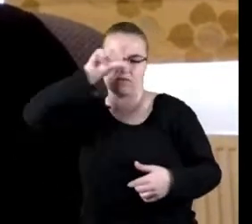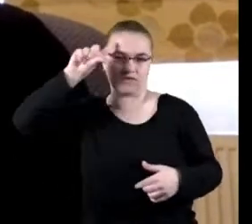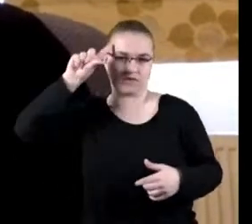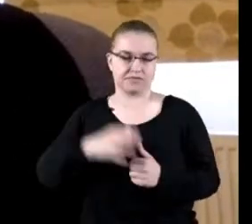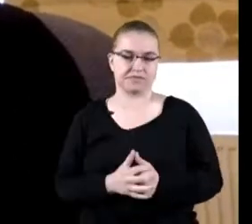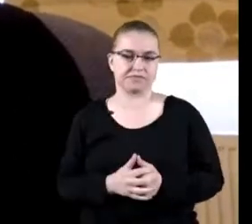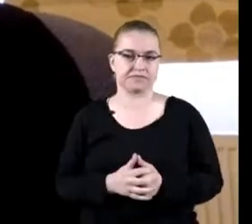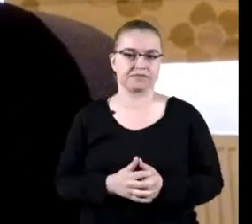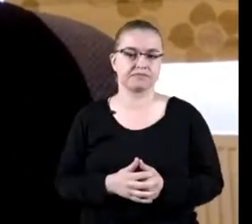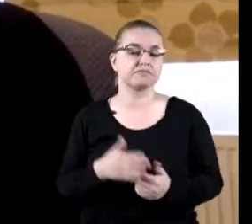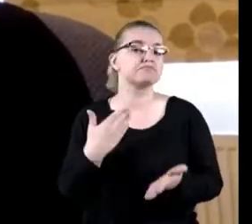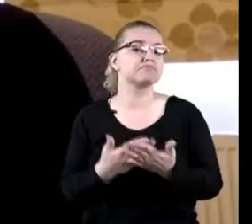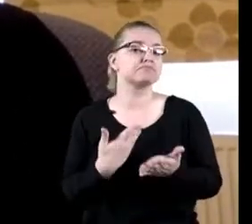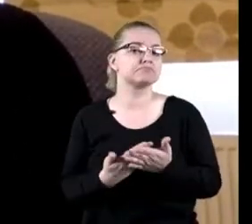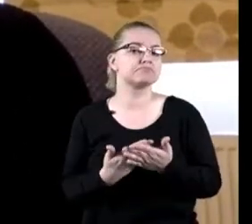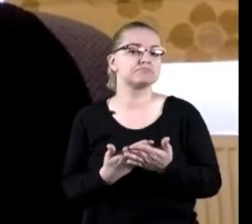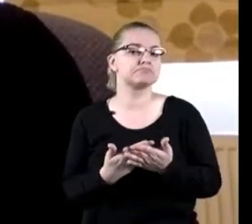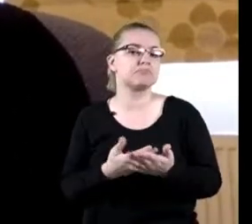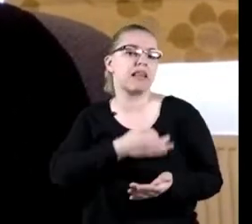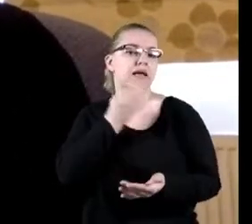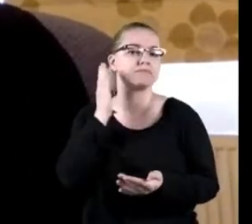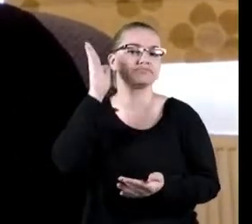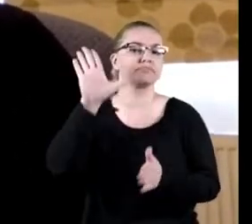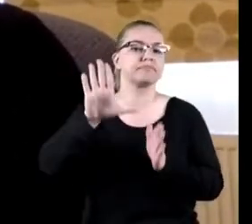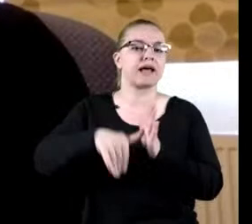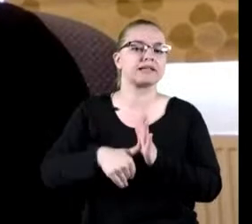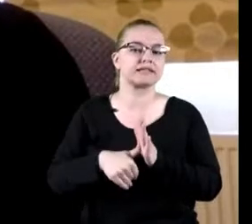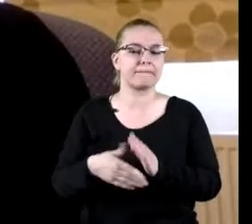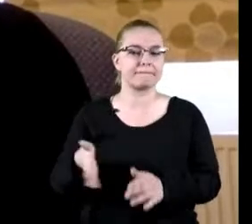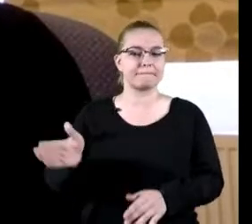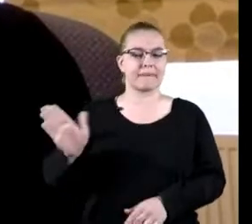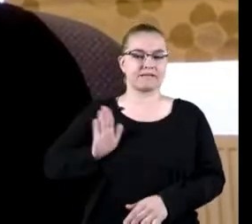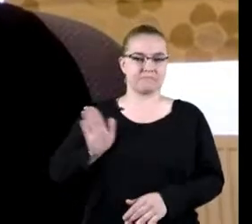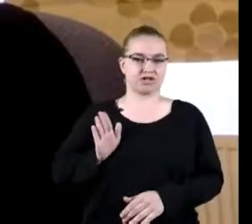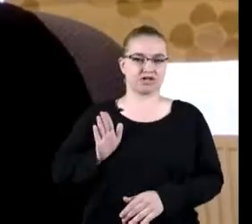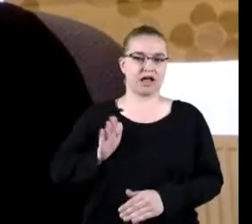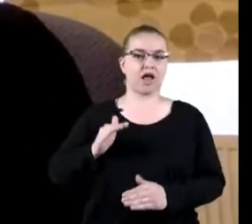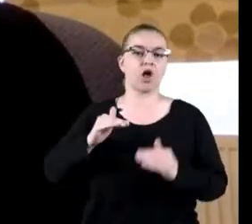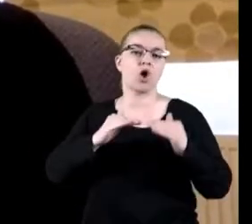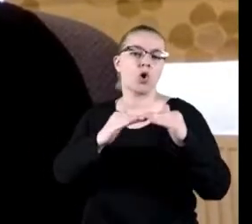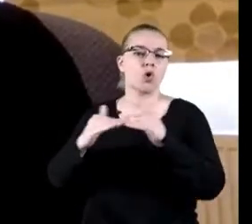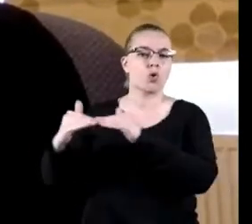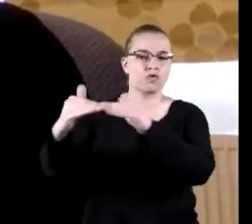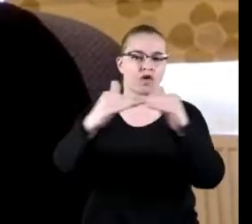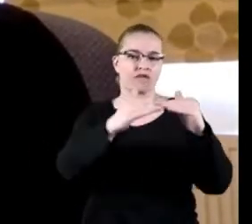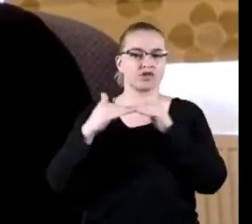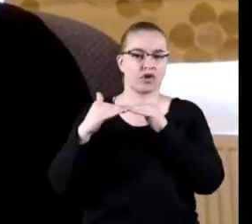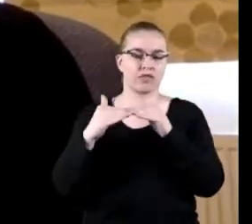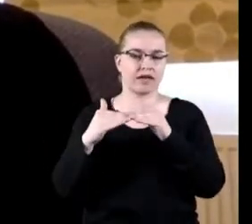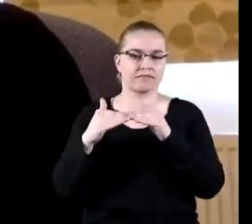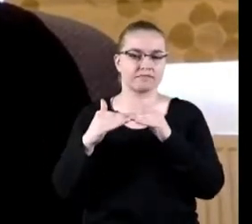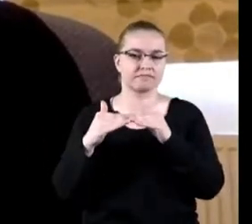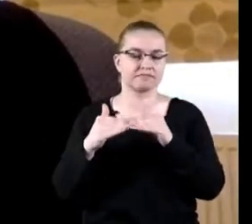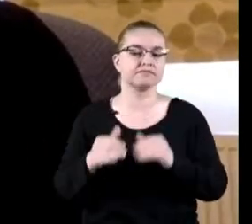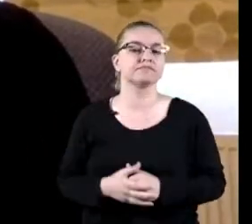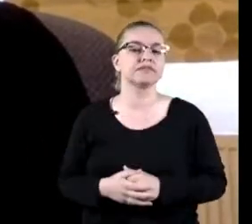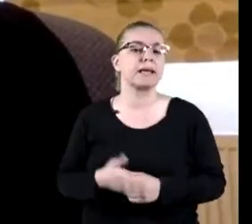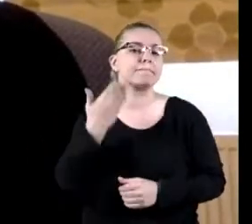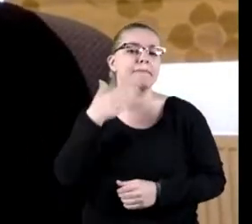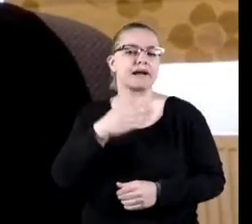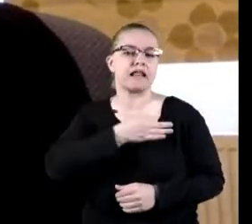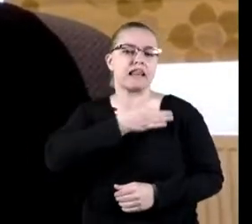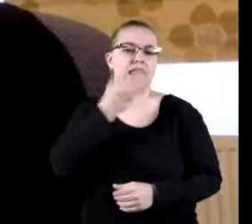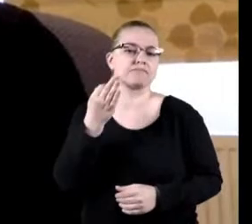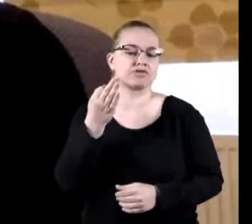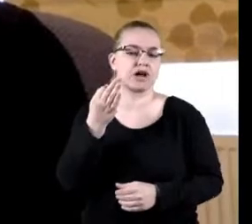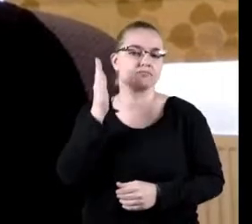better urban future is a safer, sustainable, and more resilient future for everyone. I wish you